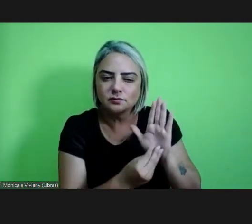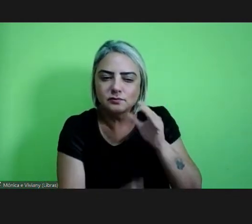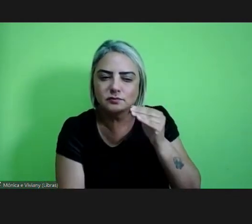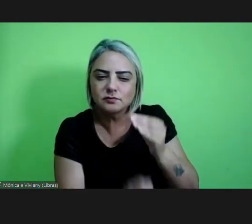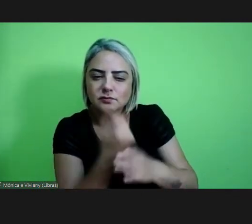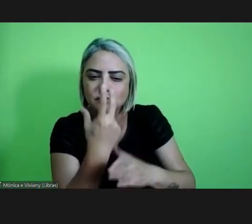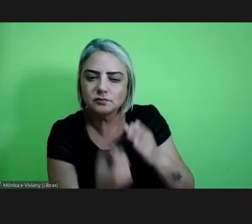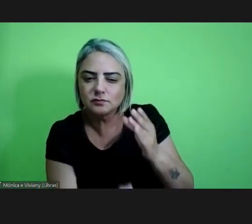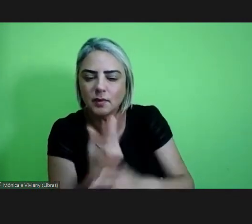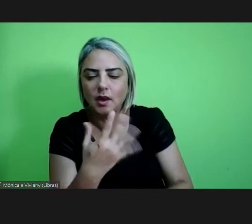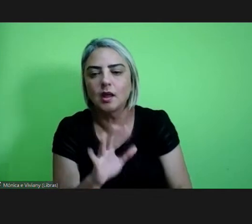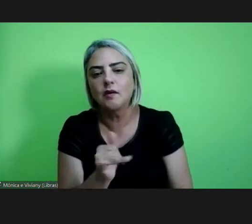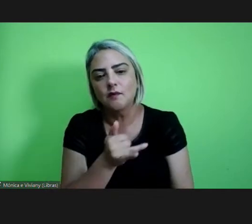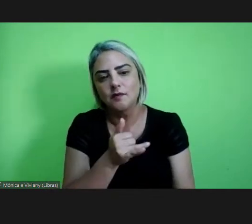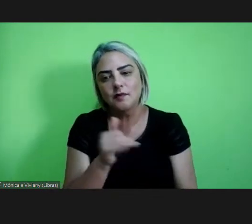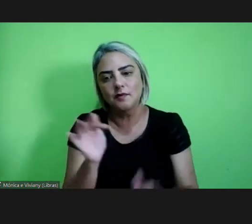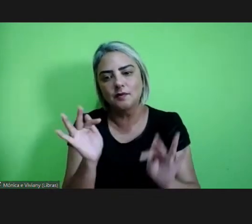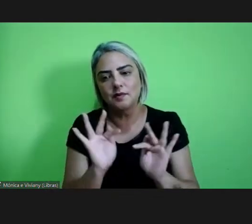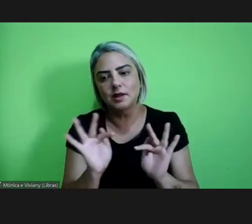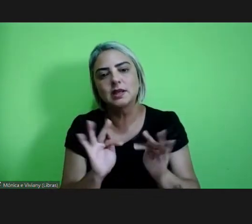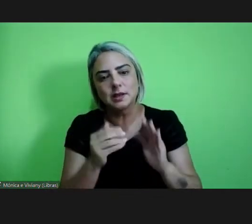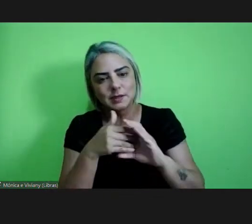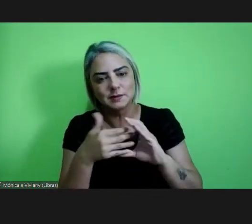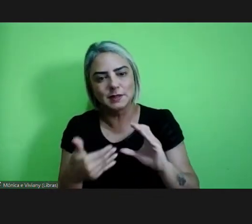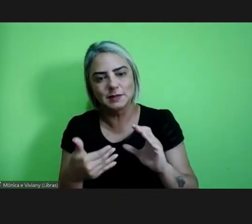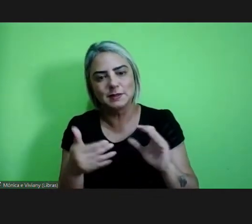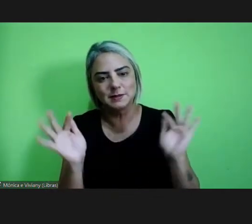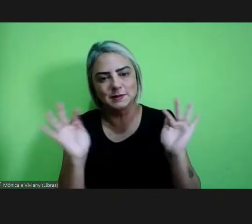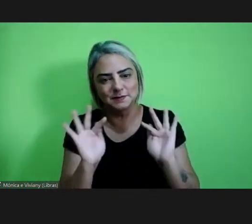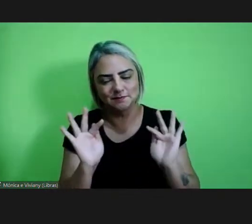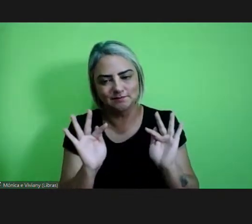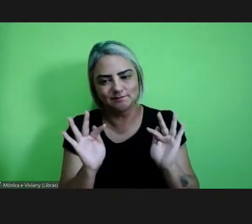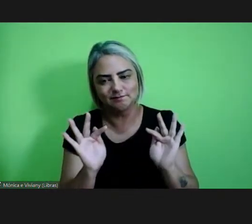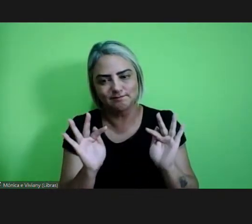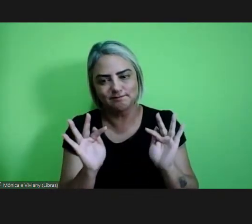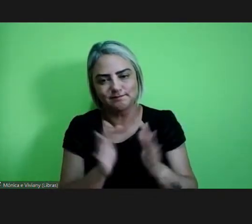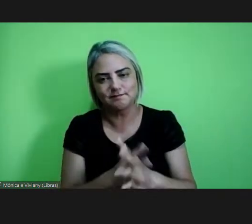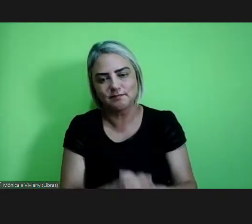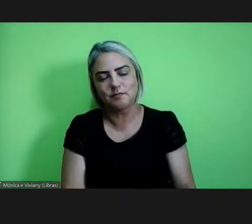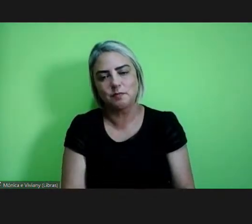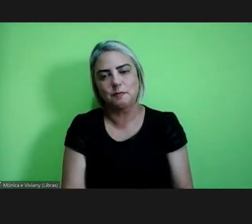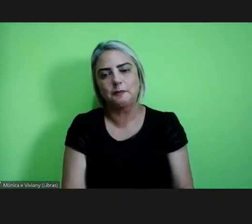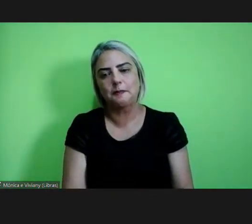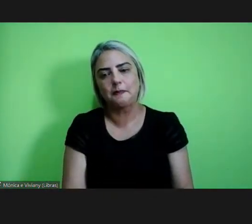of waste, of production. Unfortunately, we have these characteristics.